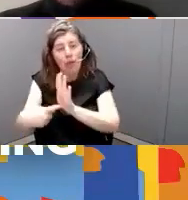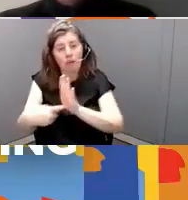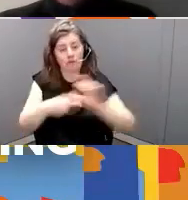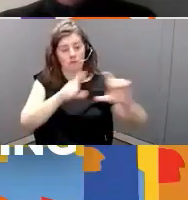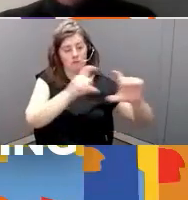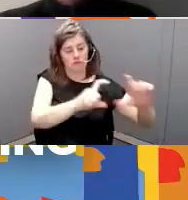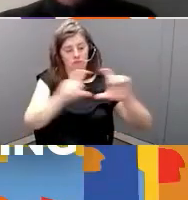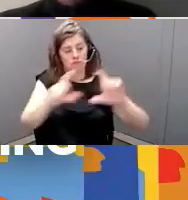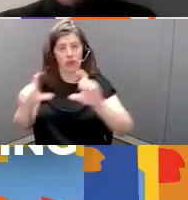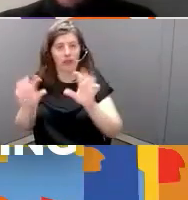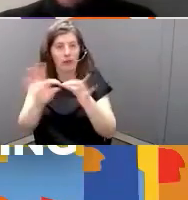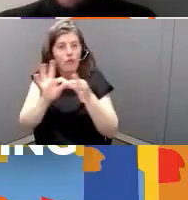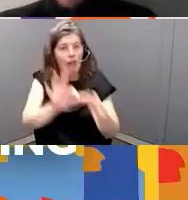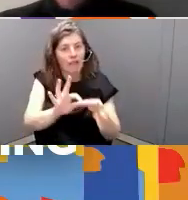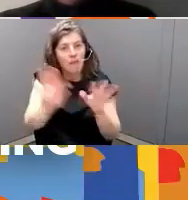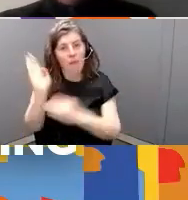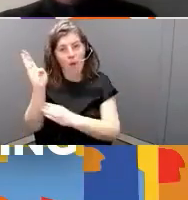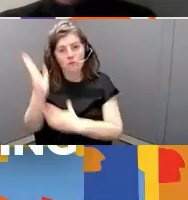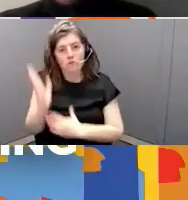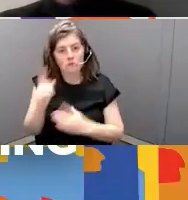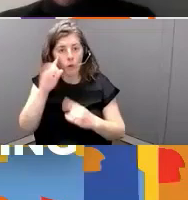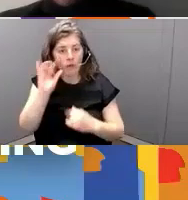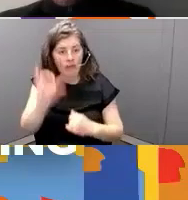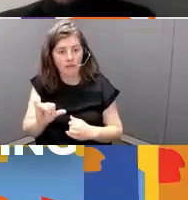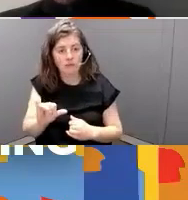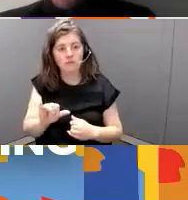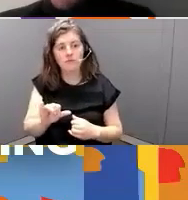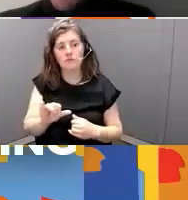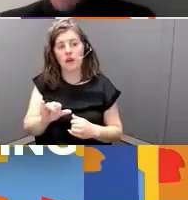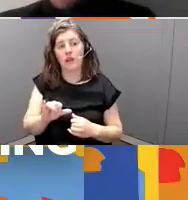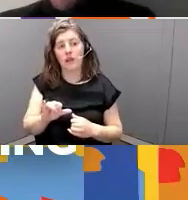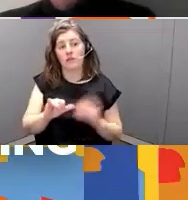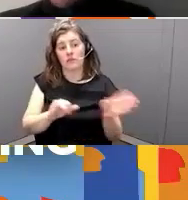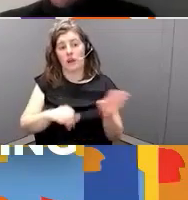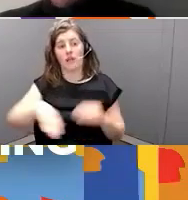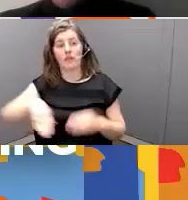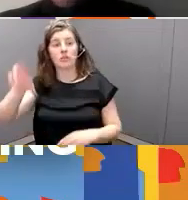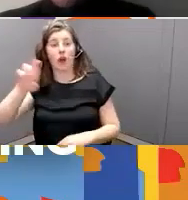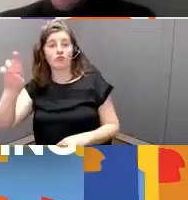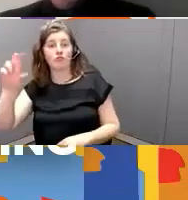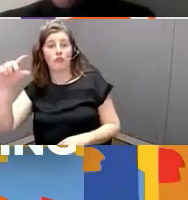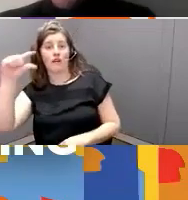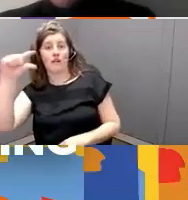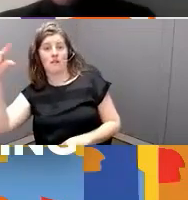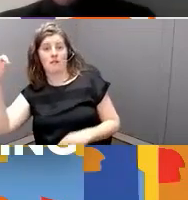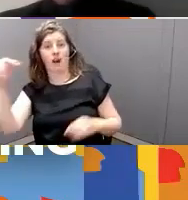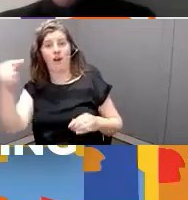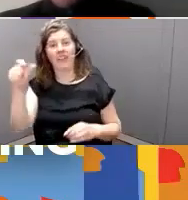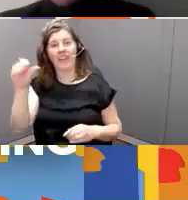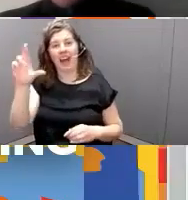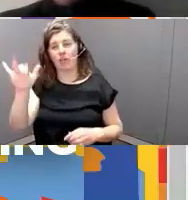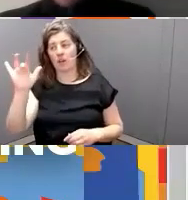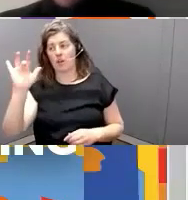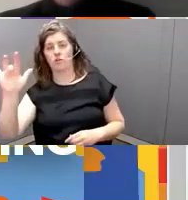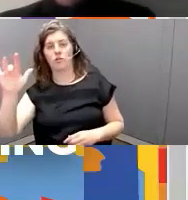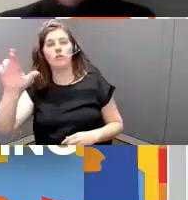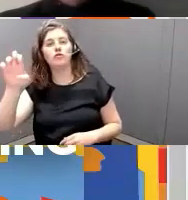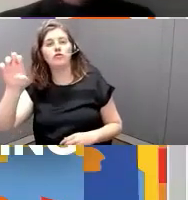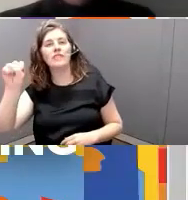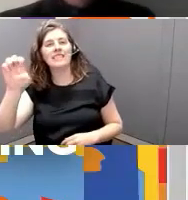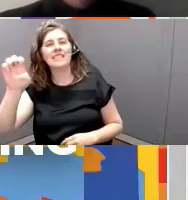relevant posters. I can click in the top right-hand corner of the gallery to reset